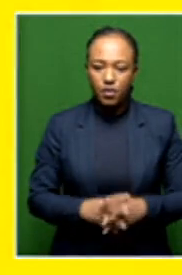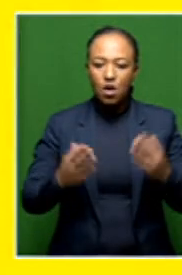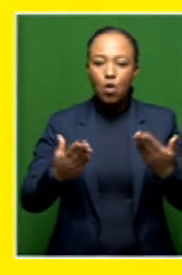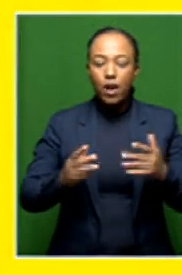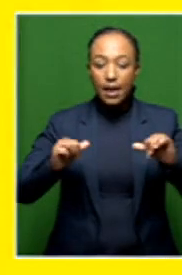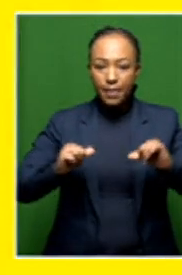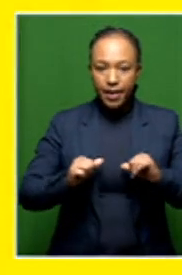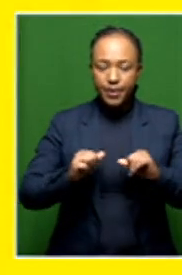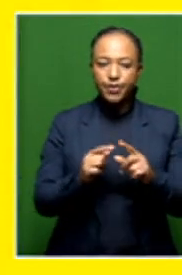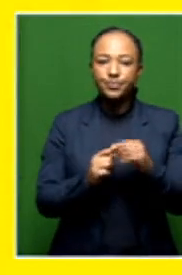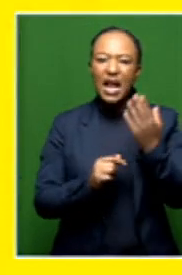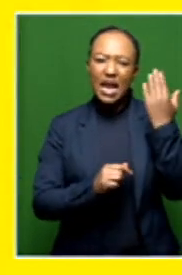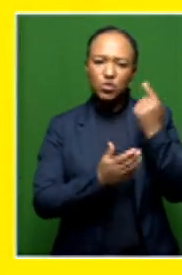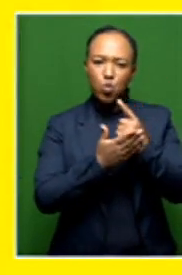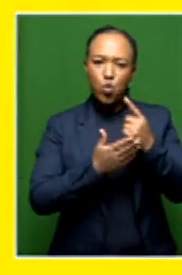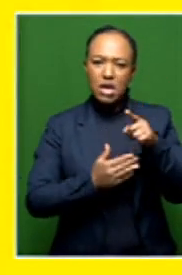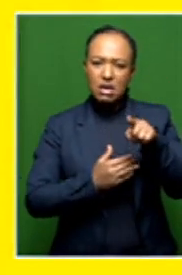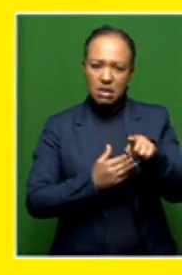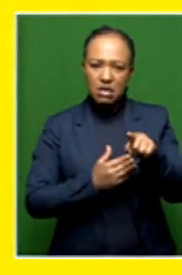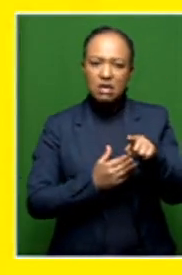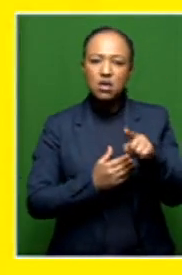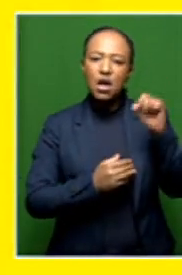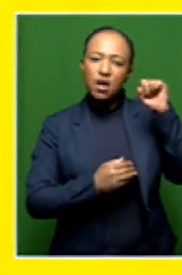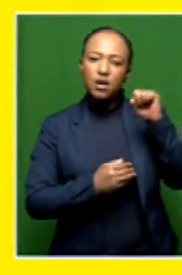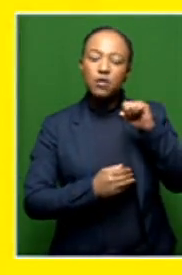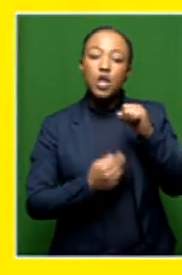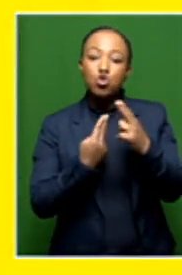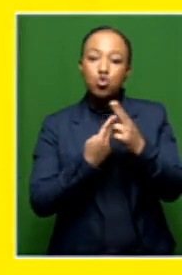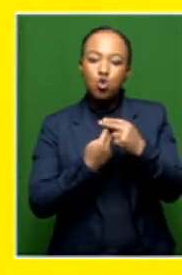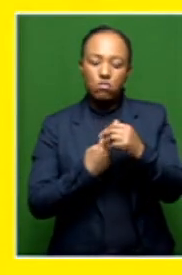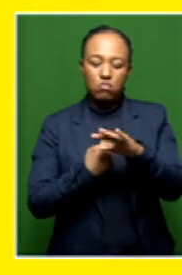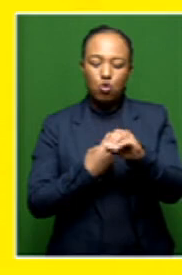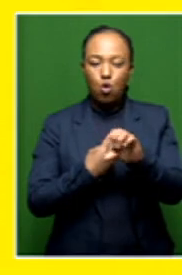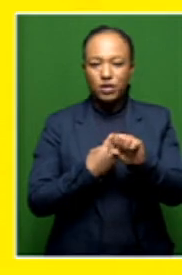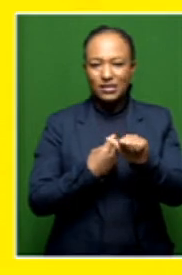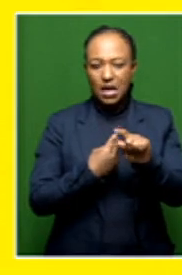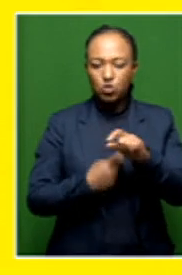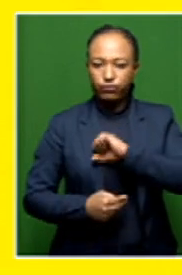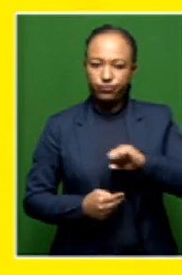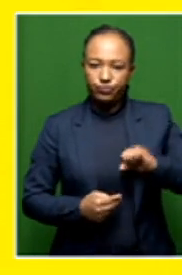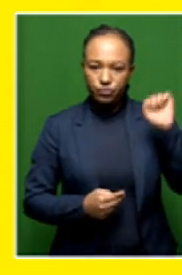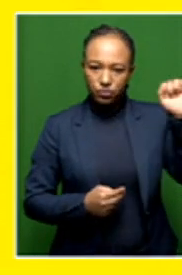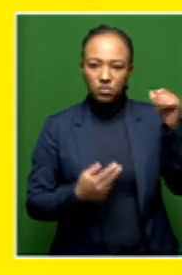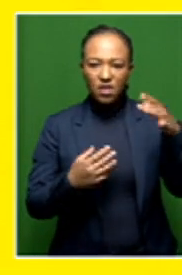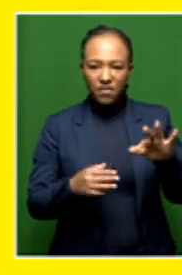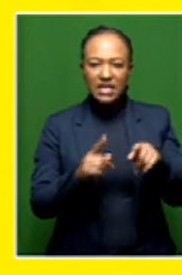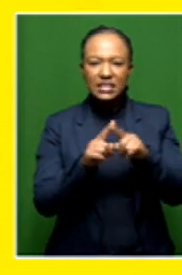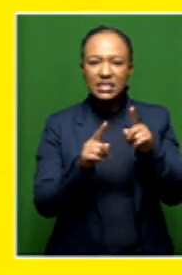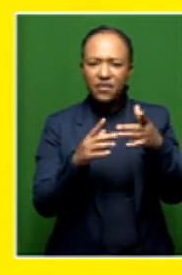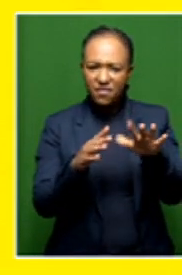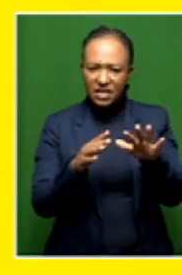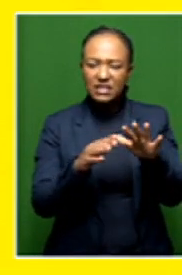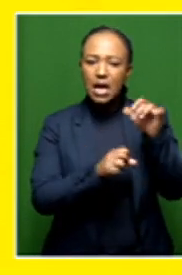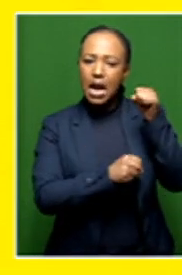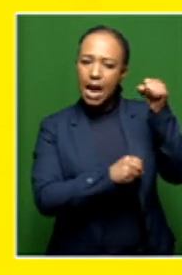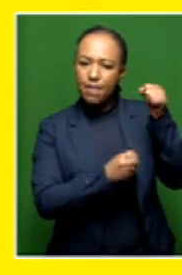And welcome back. Now, last week, the Congress of South African Trade Unions, that's Cosatu, convened its seventh central committee of Cosatu under